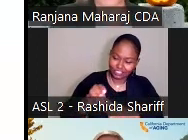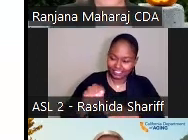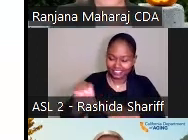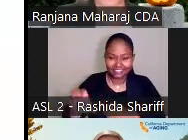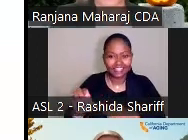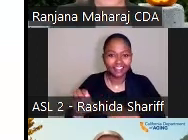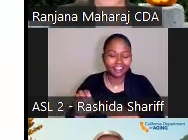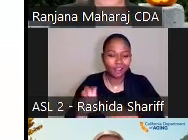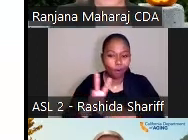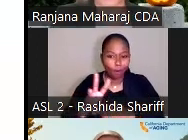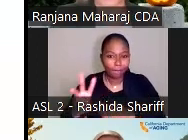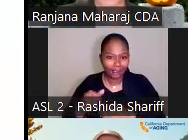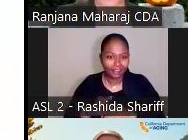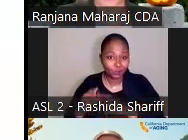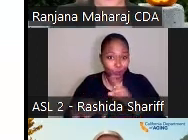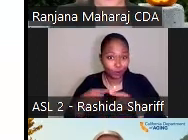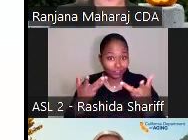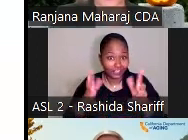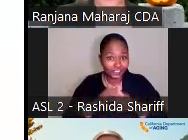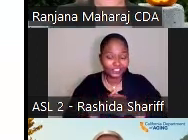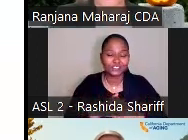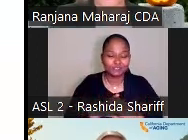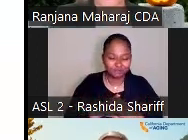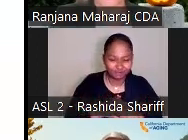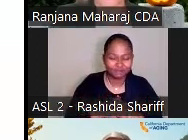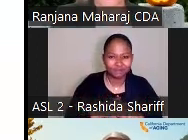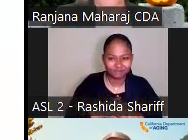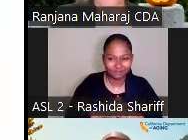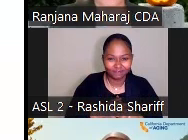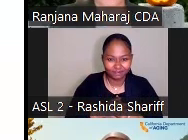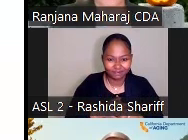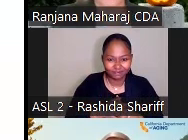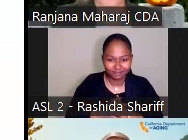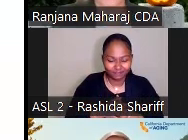we're finished with this. And